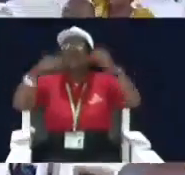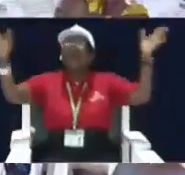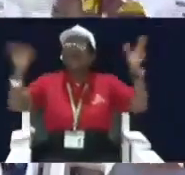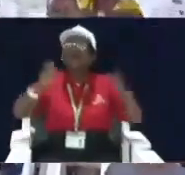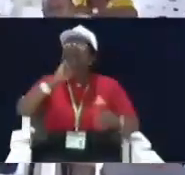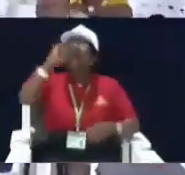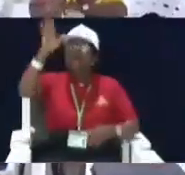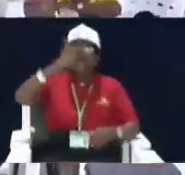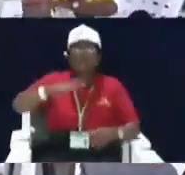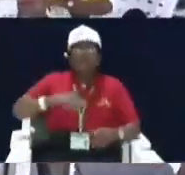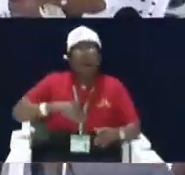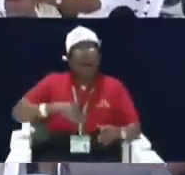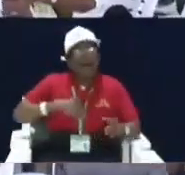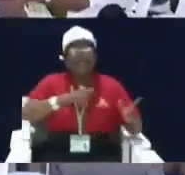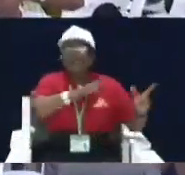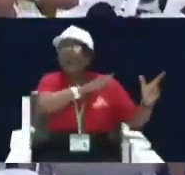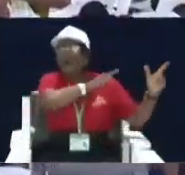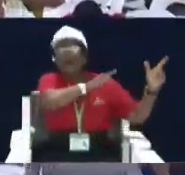hallelujah.